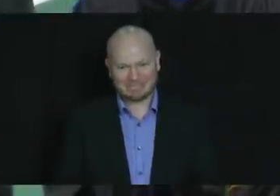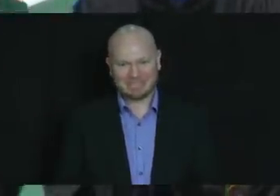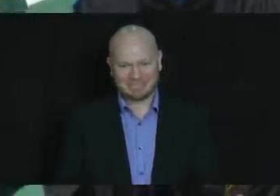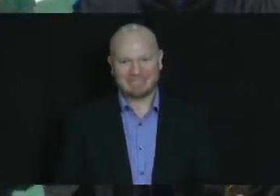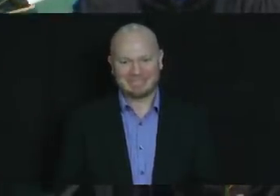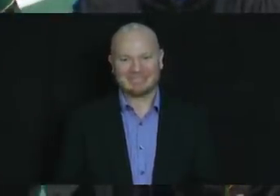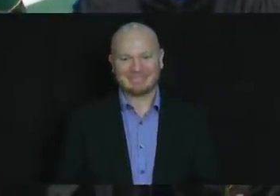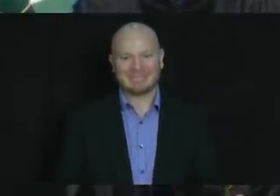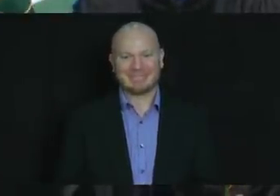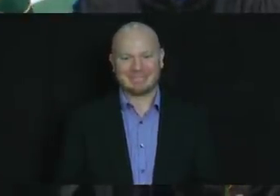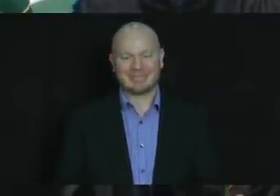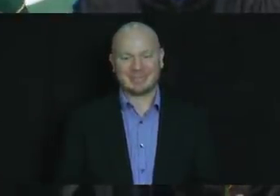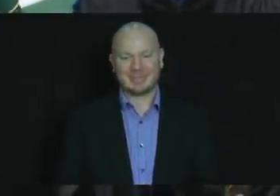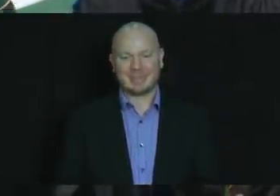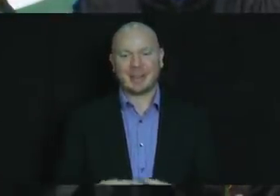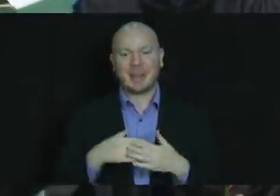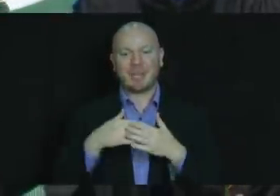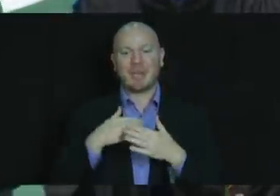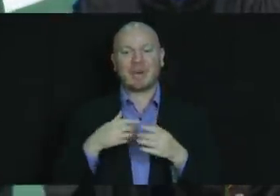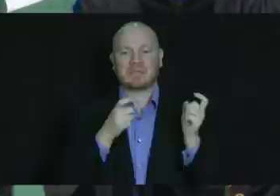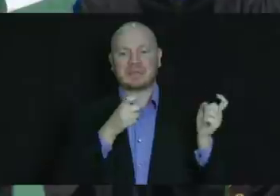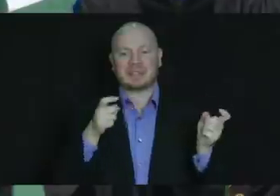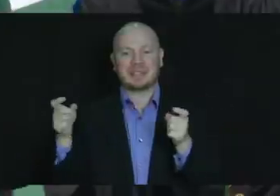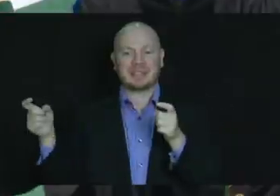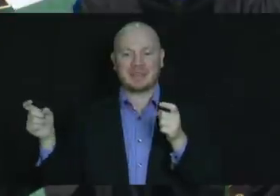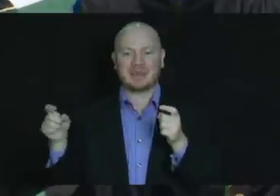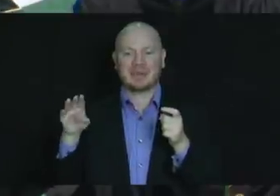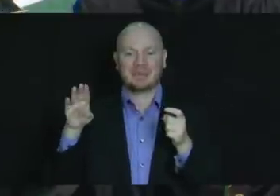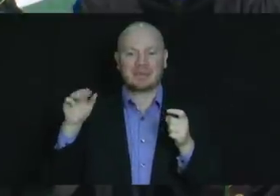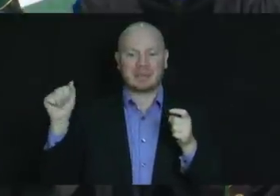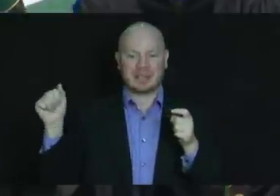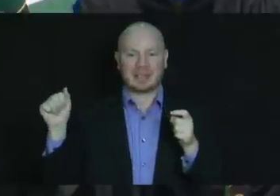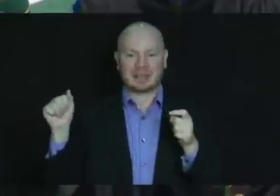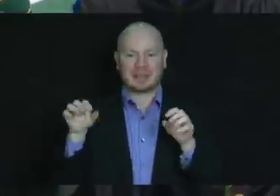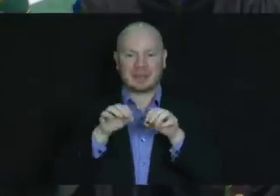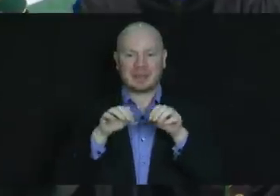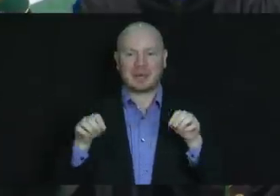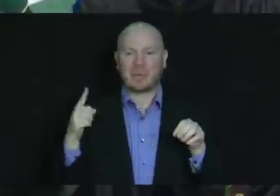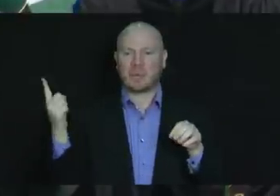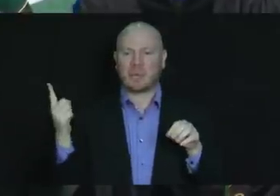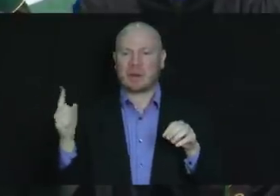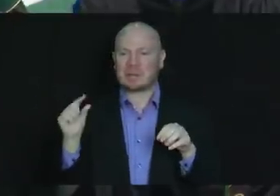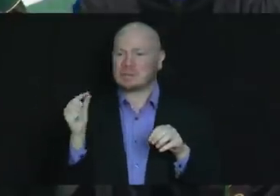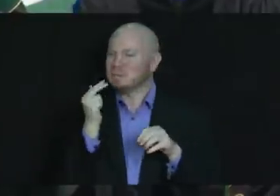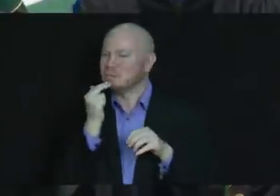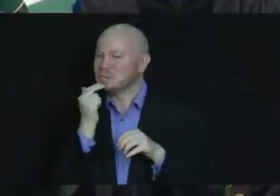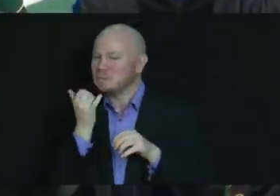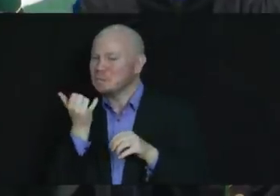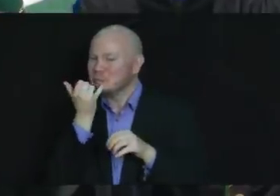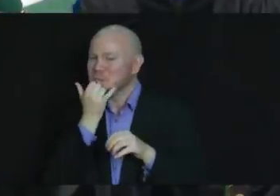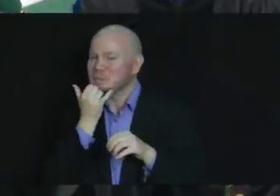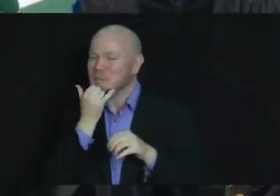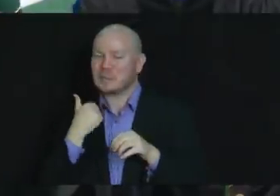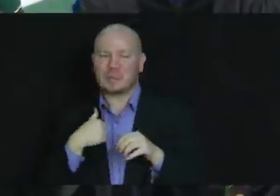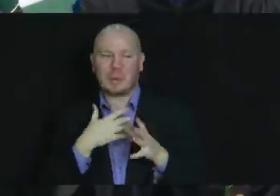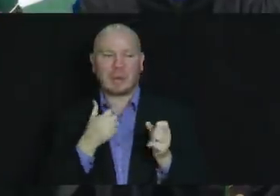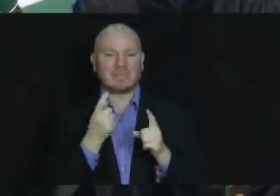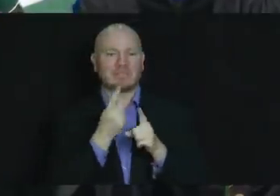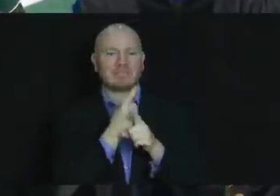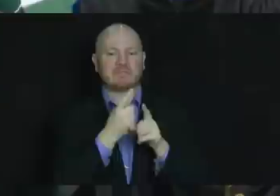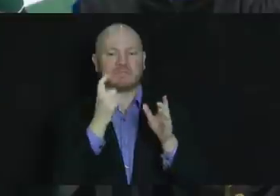Now, before we confer the baccalaureate degrees, there was a small technical error, and we want to properly